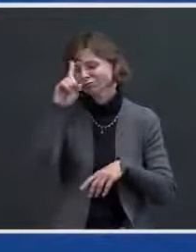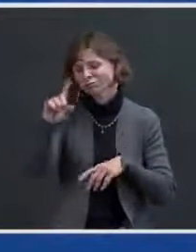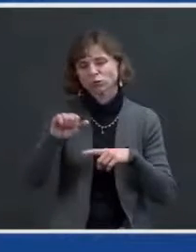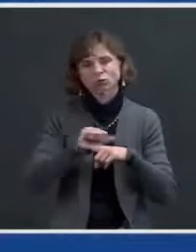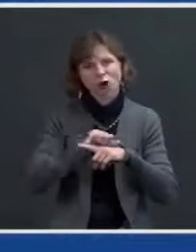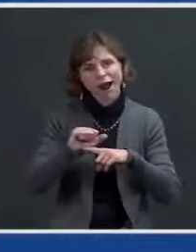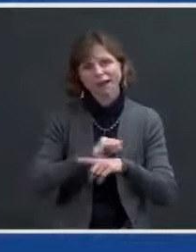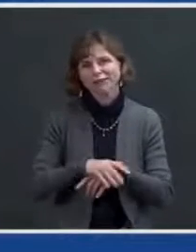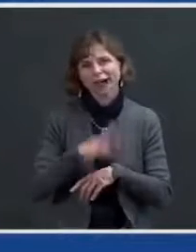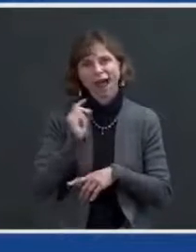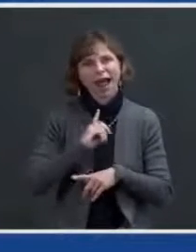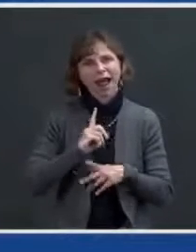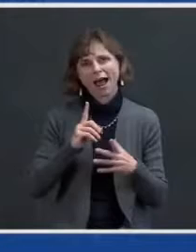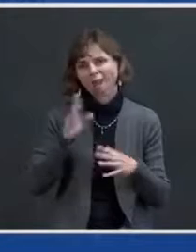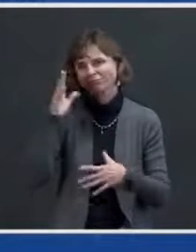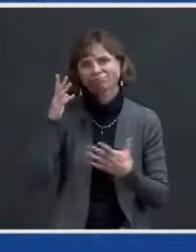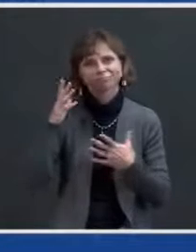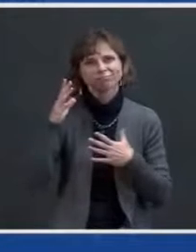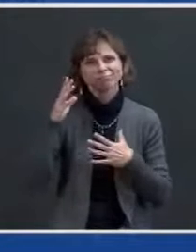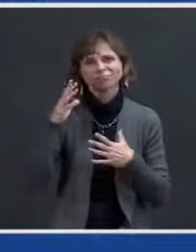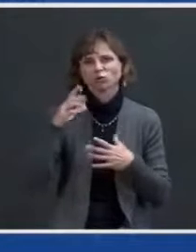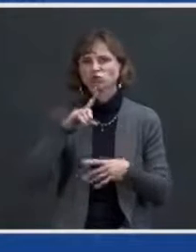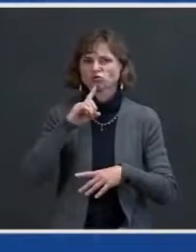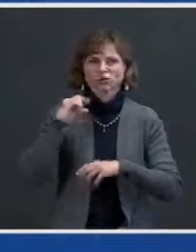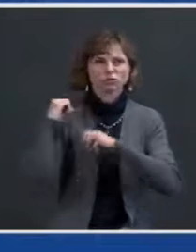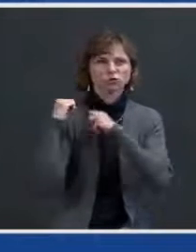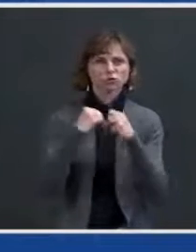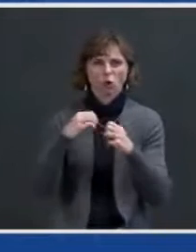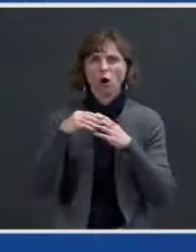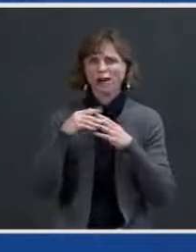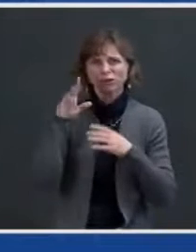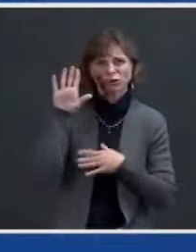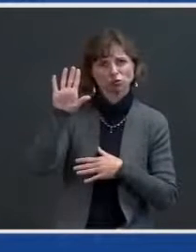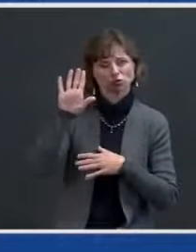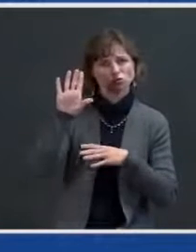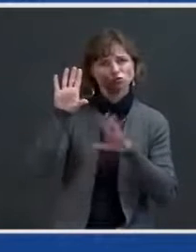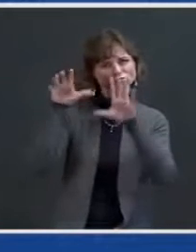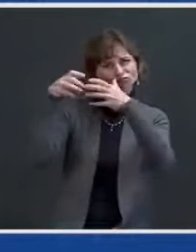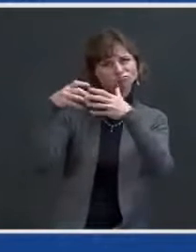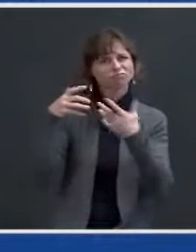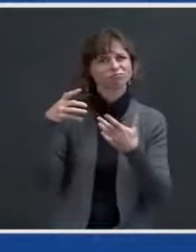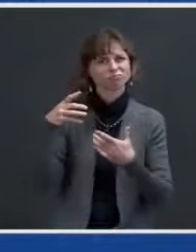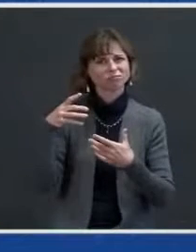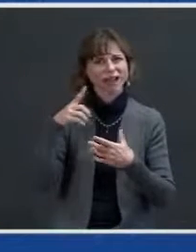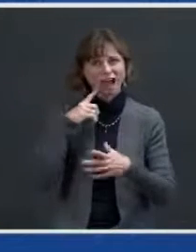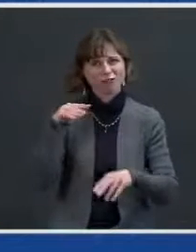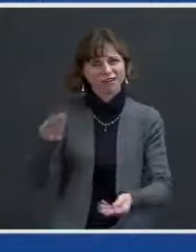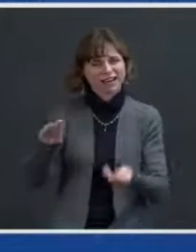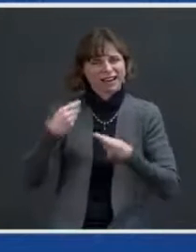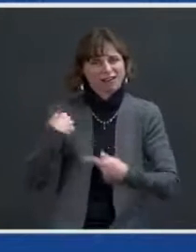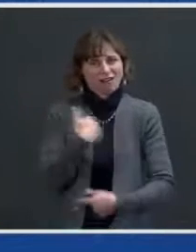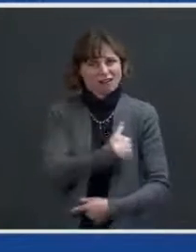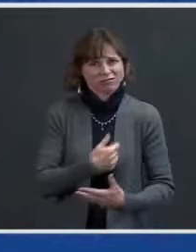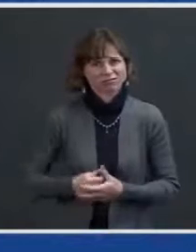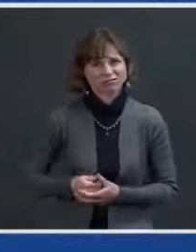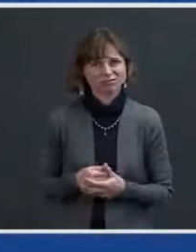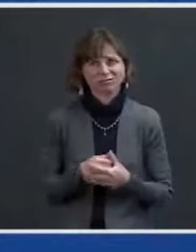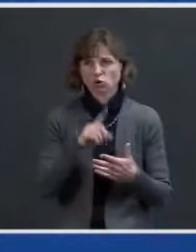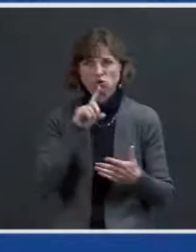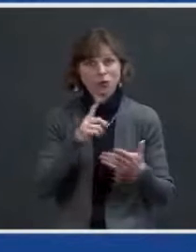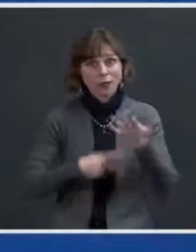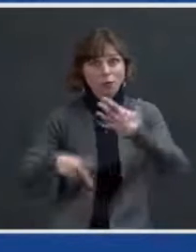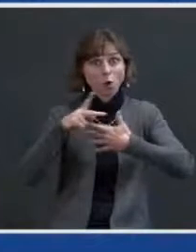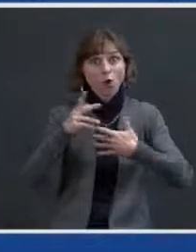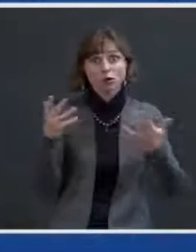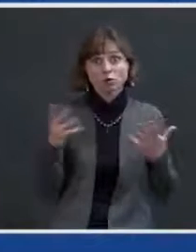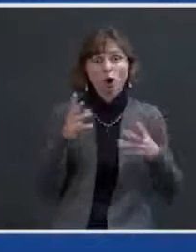leadership you and your administration have provided, putting people before politics and fostering